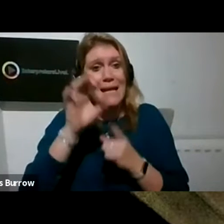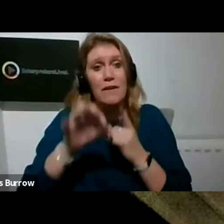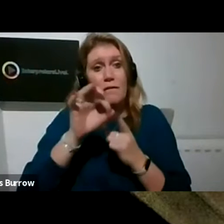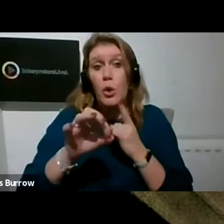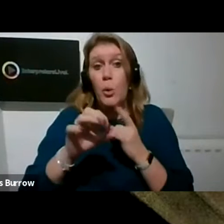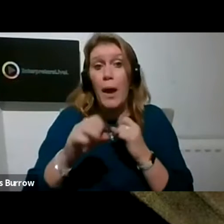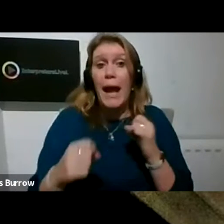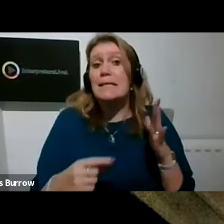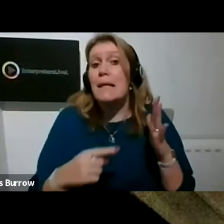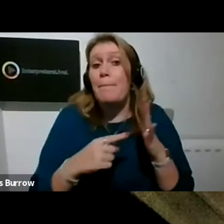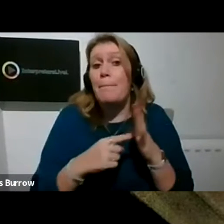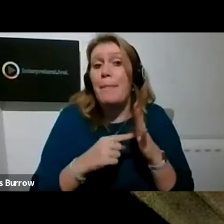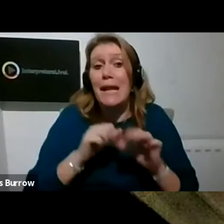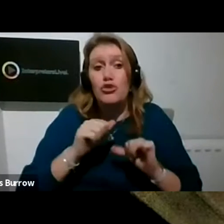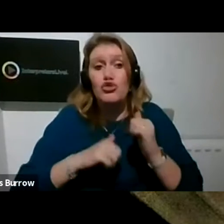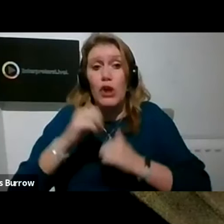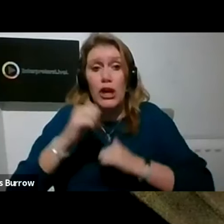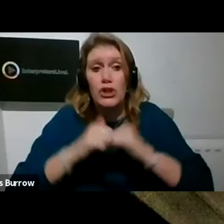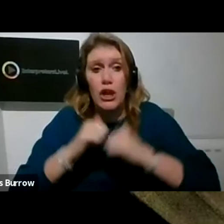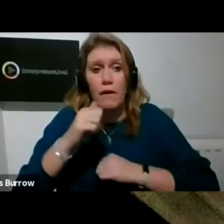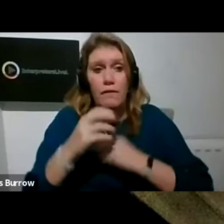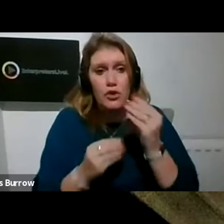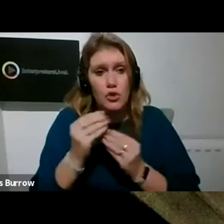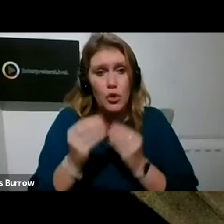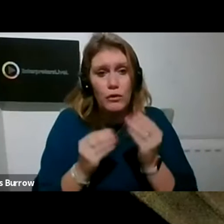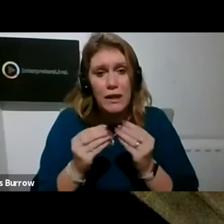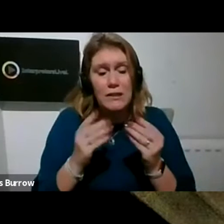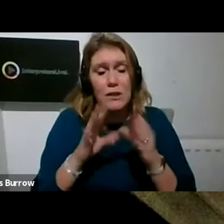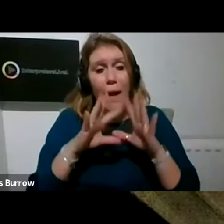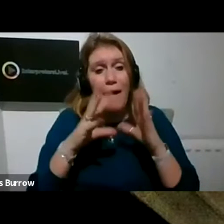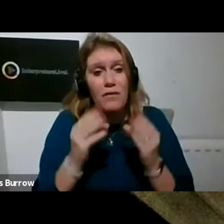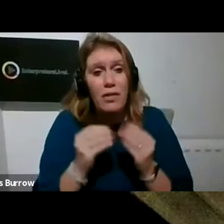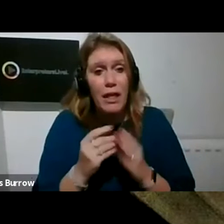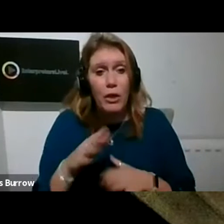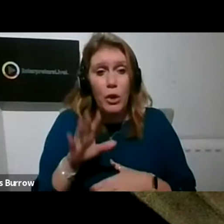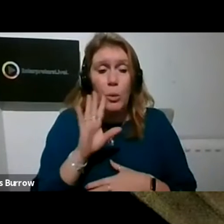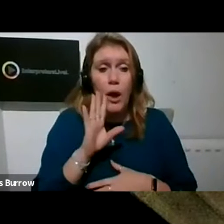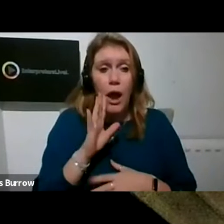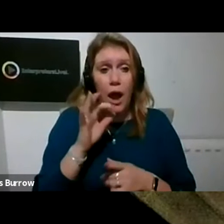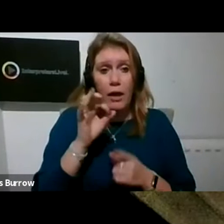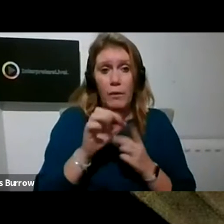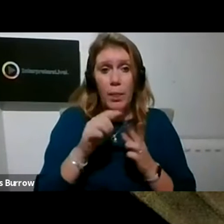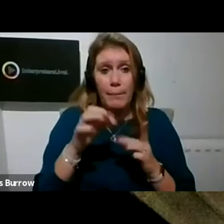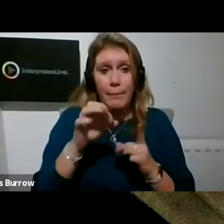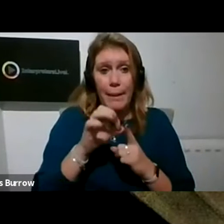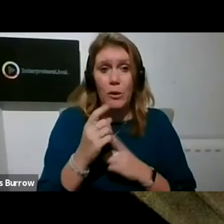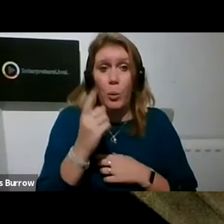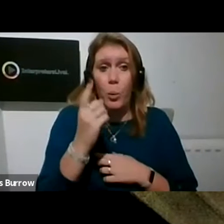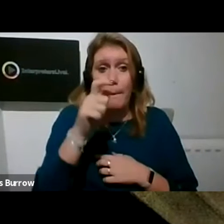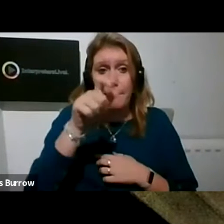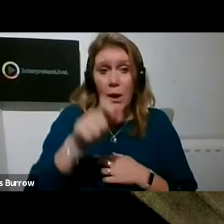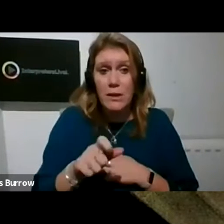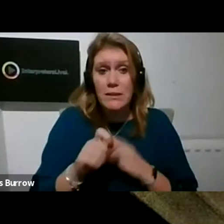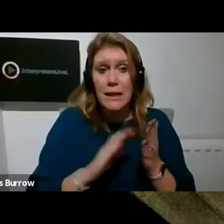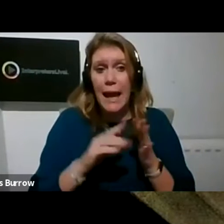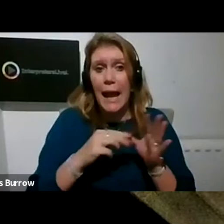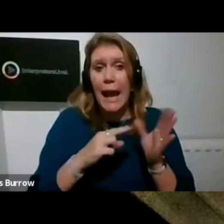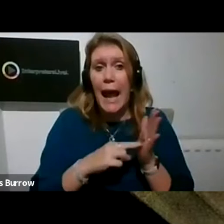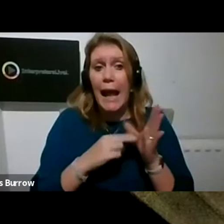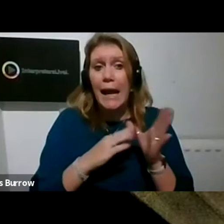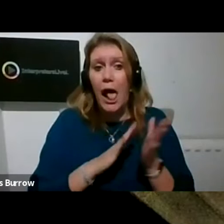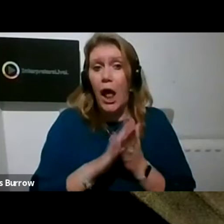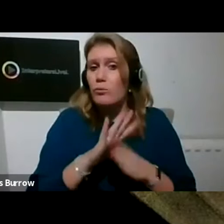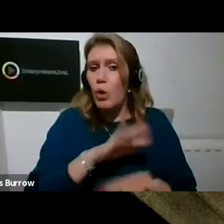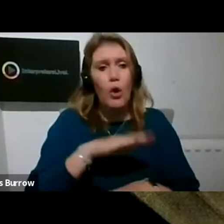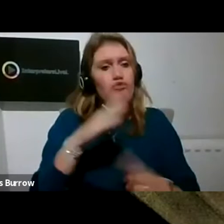been given, so everything you heard in the Pip interview is from one person, Hannah. That's not her real name, but we had